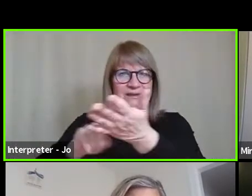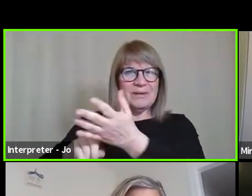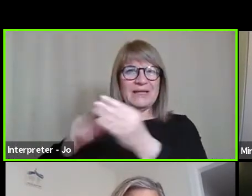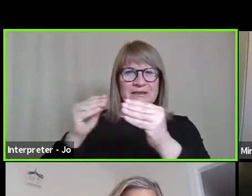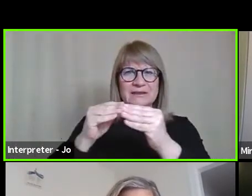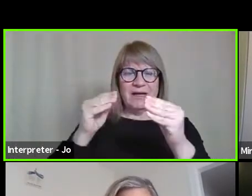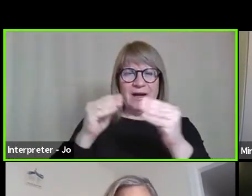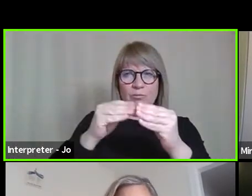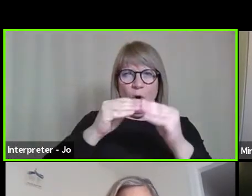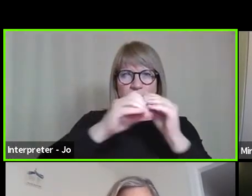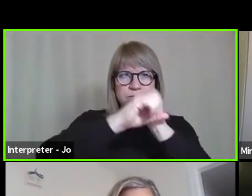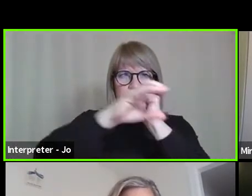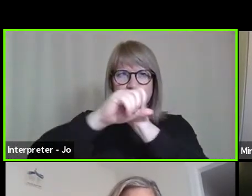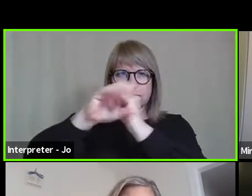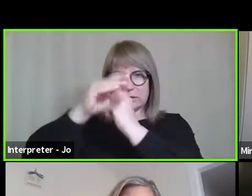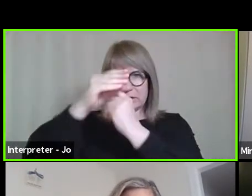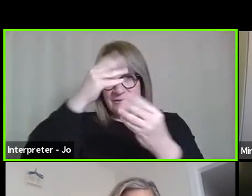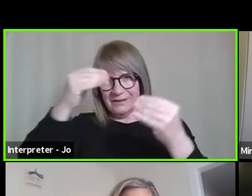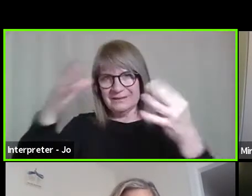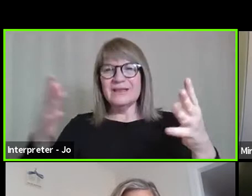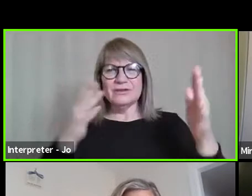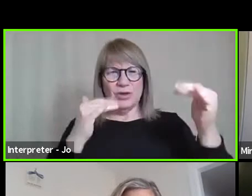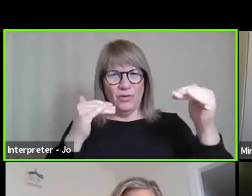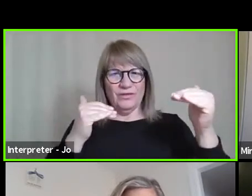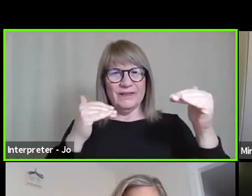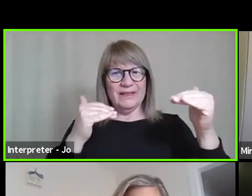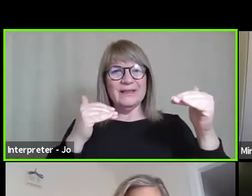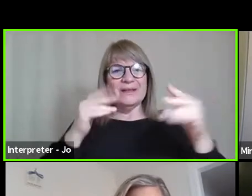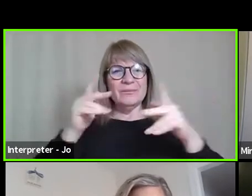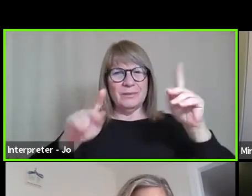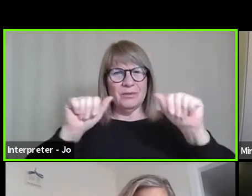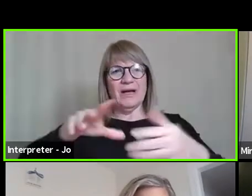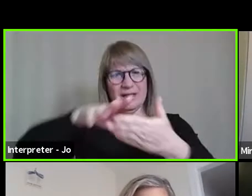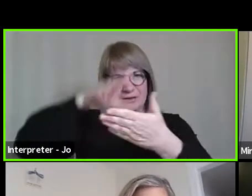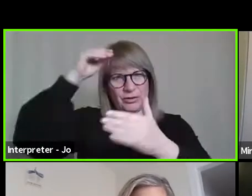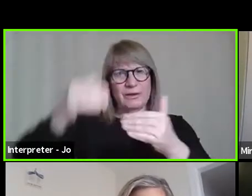discussions we can kind of move some folks forward